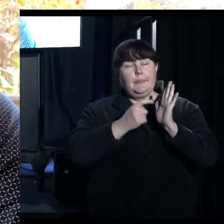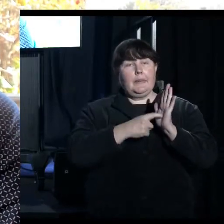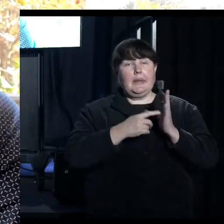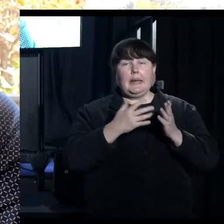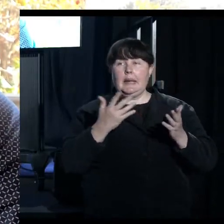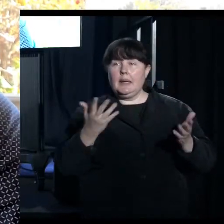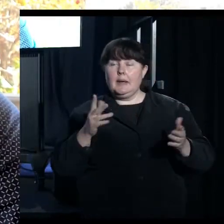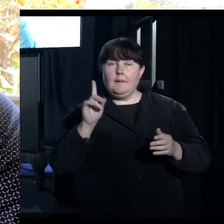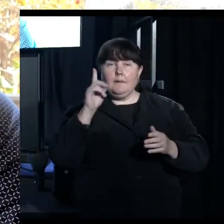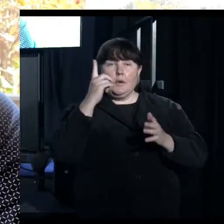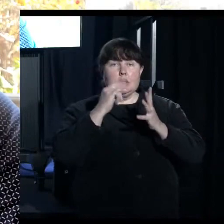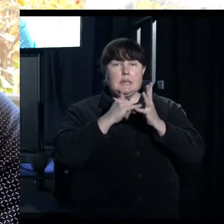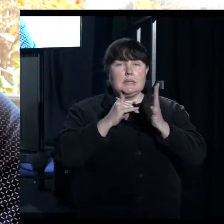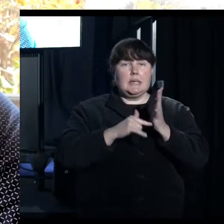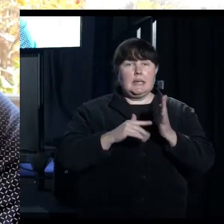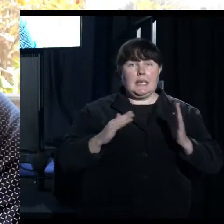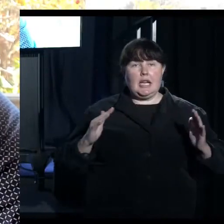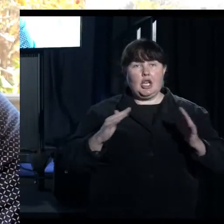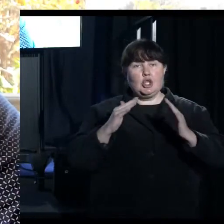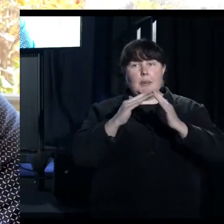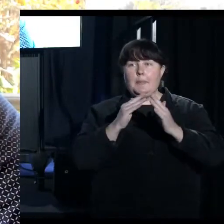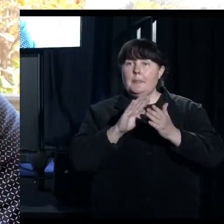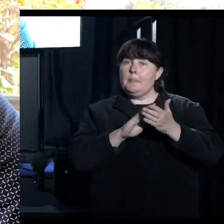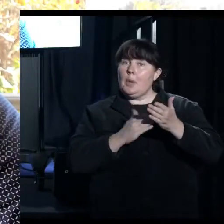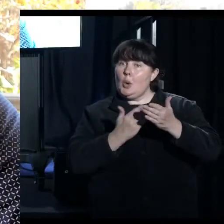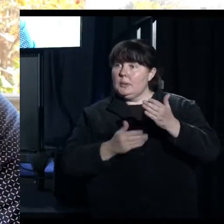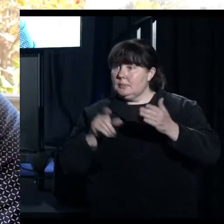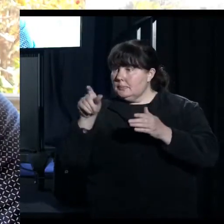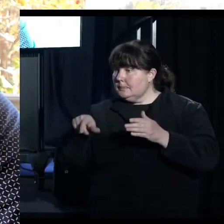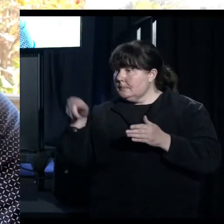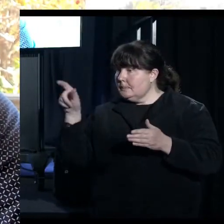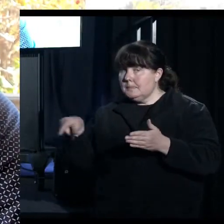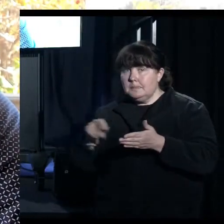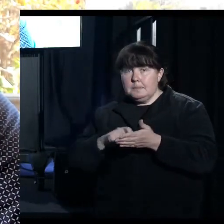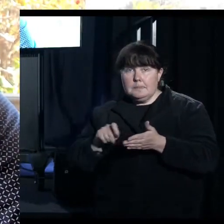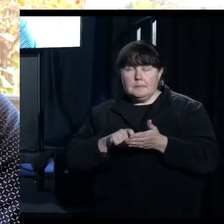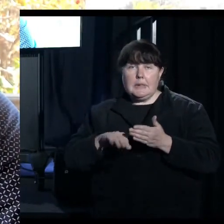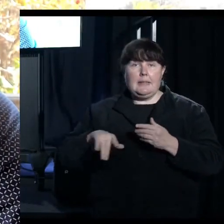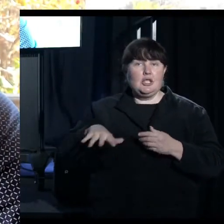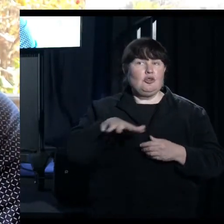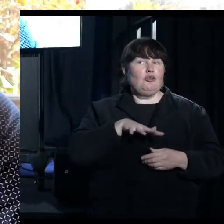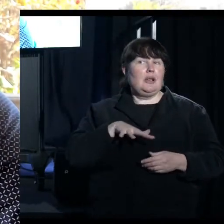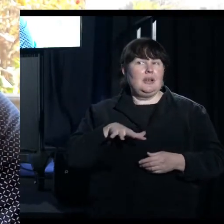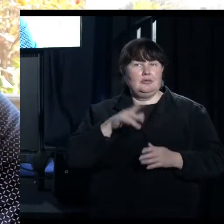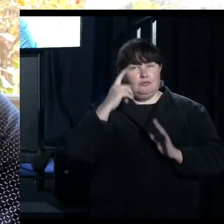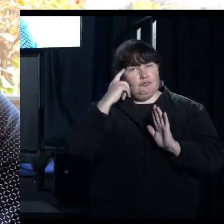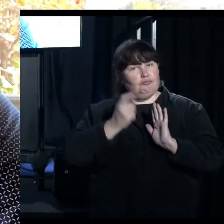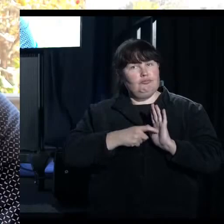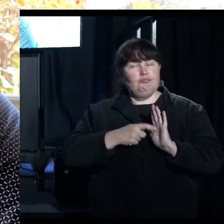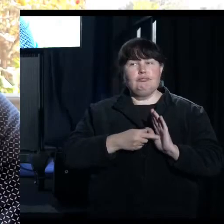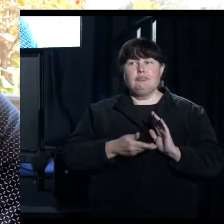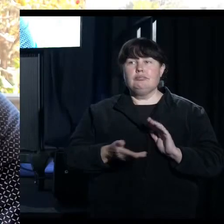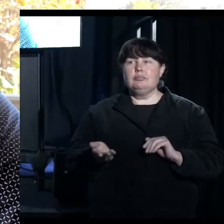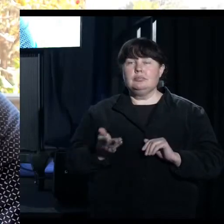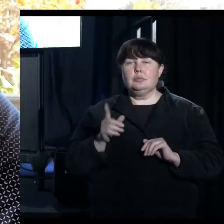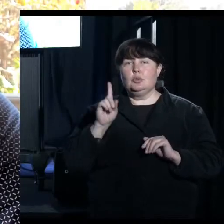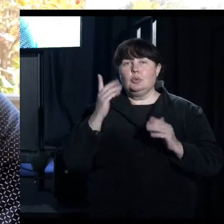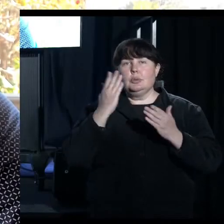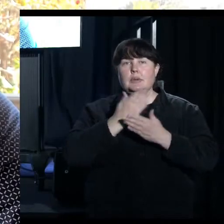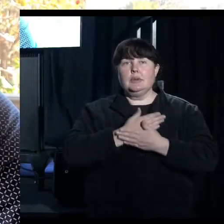couple of pieces from my collection Case Notes. This first piece is called Octonaut.